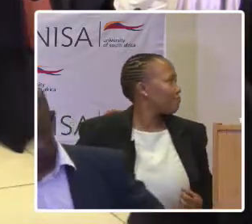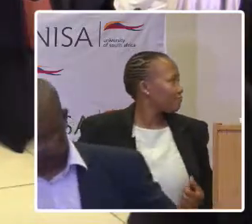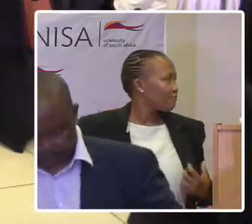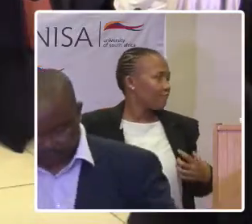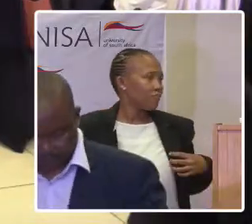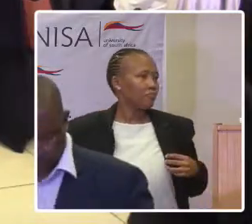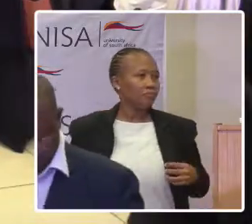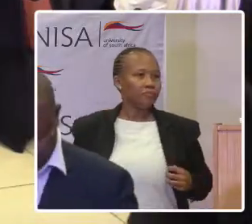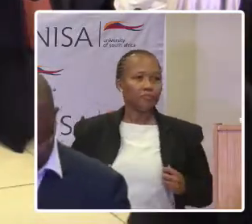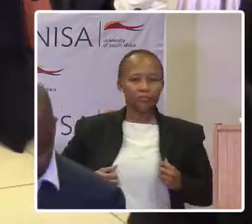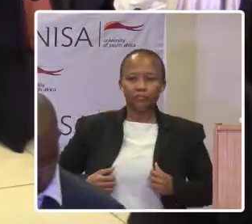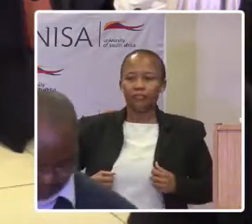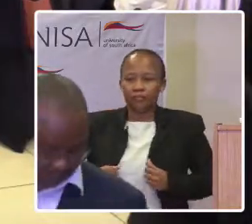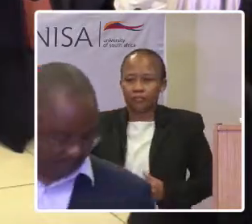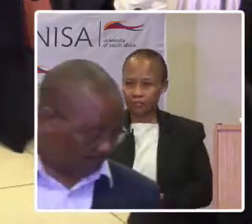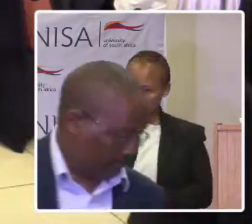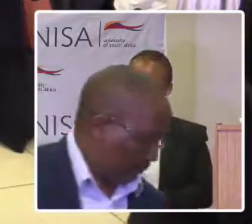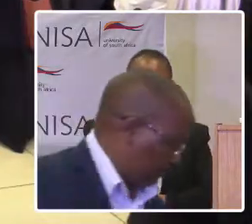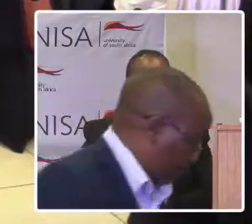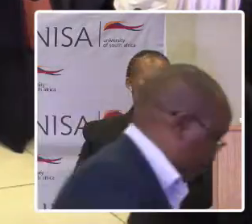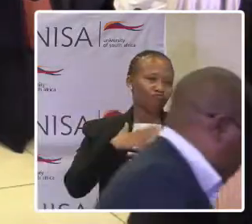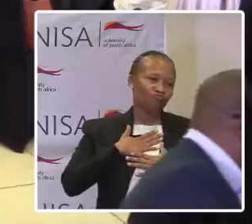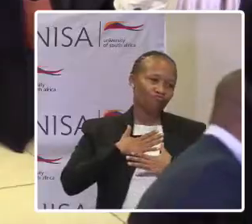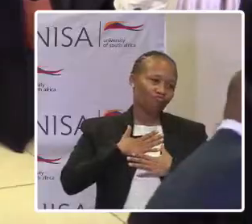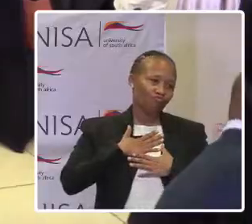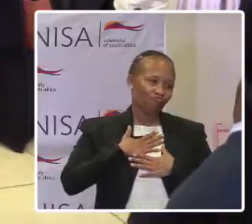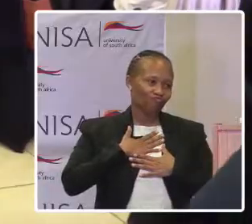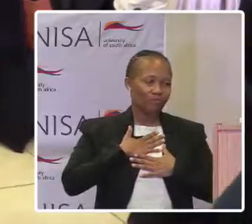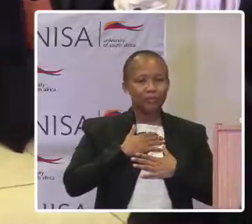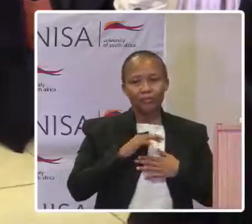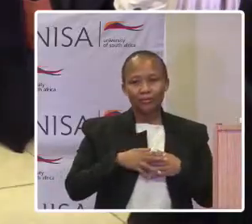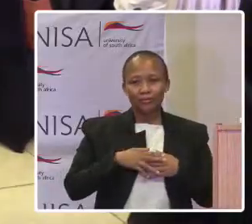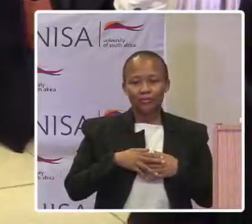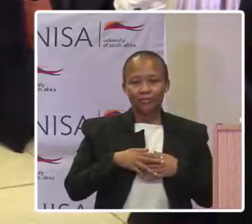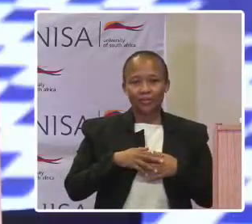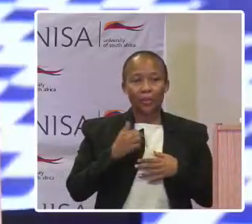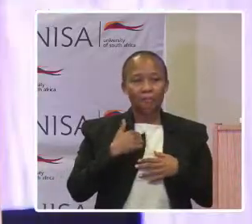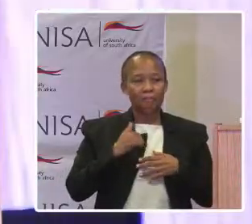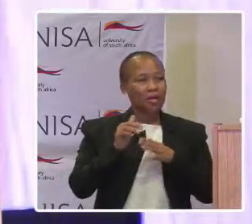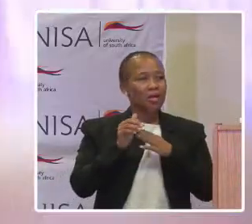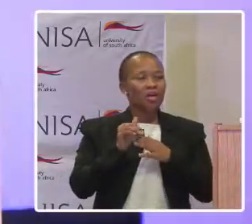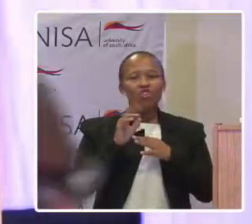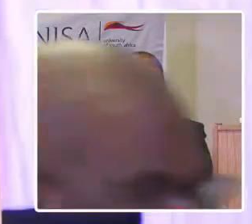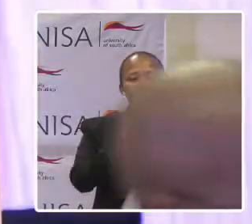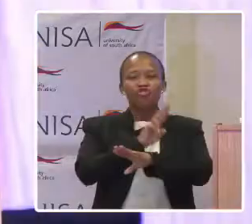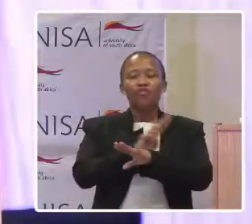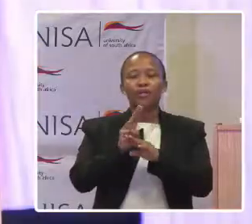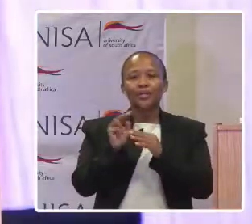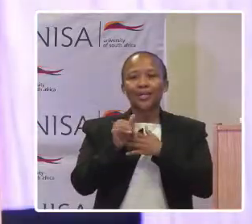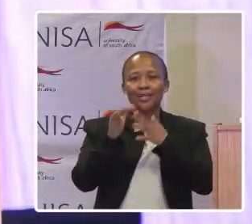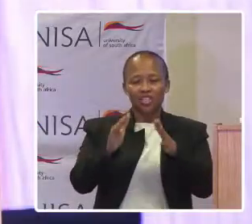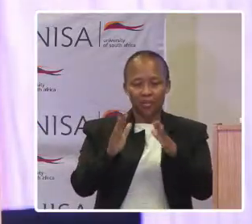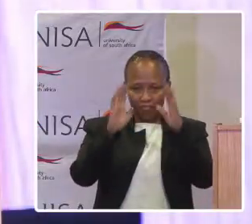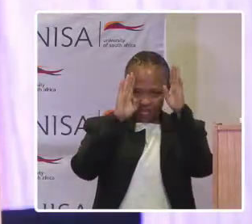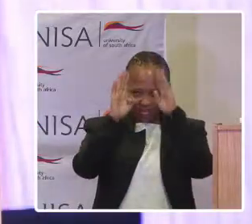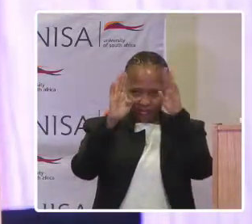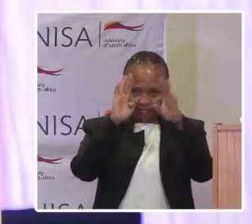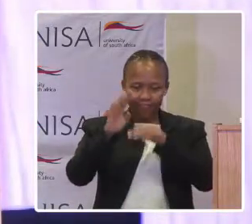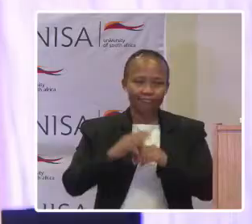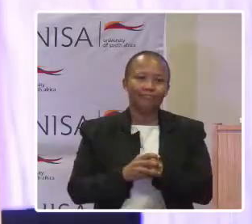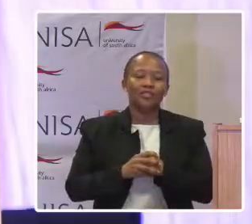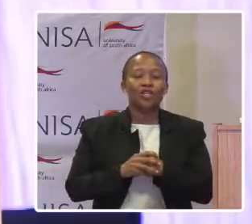I would like to give my utmost salutation to the leadership of UNISA, the University of the